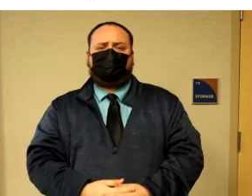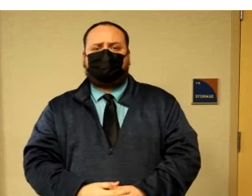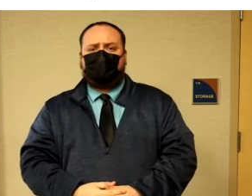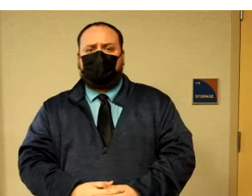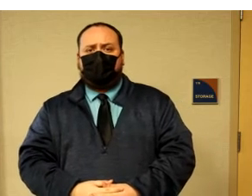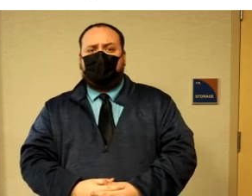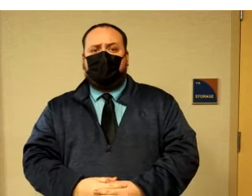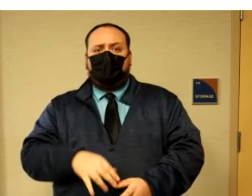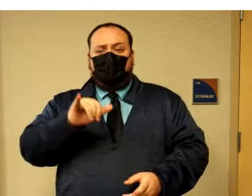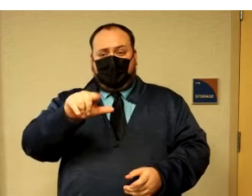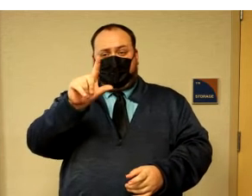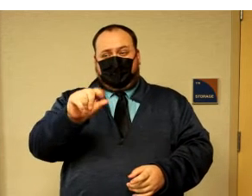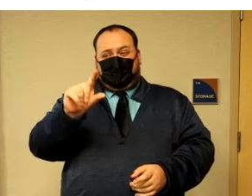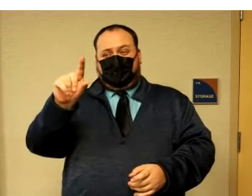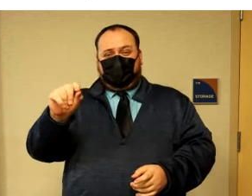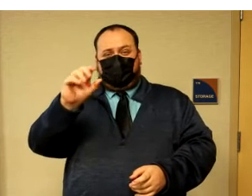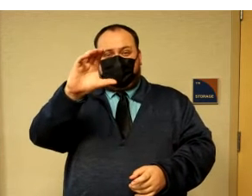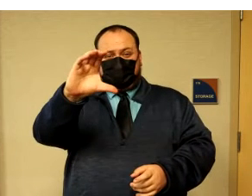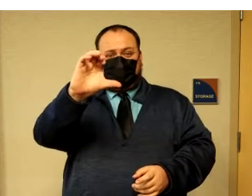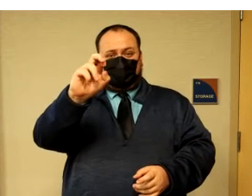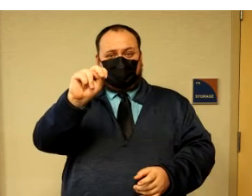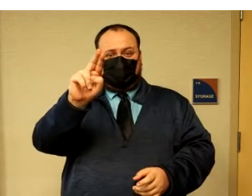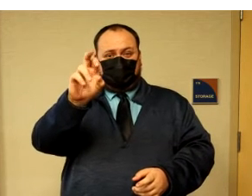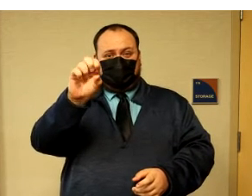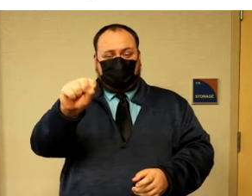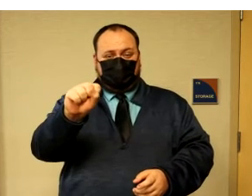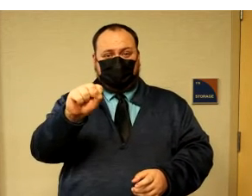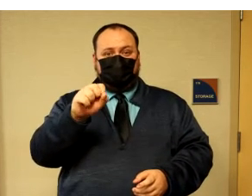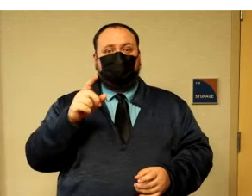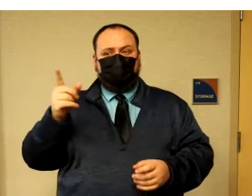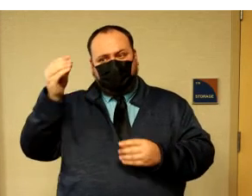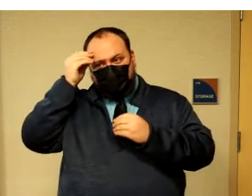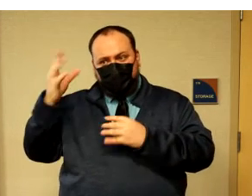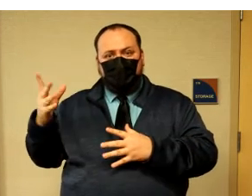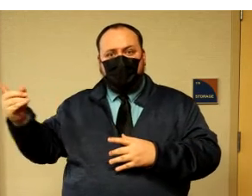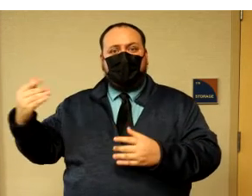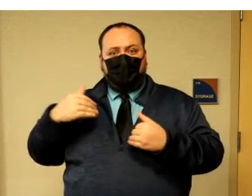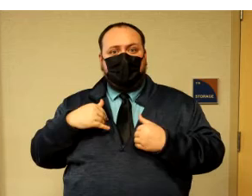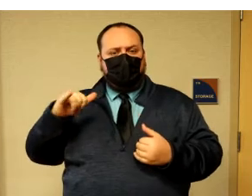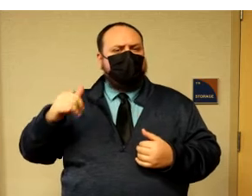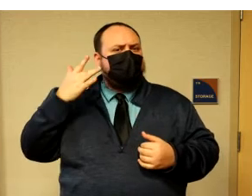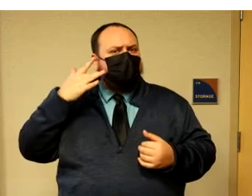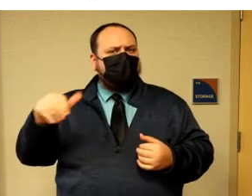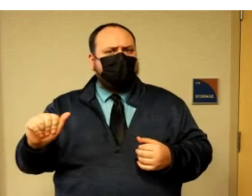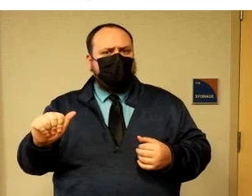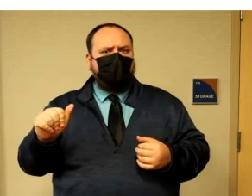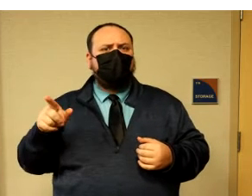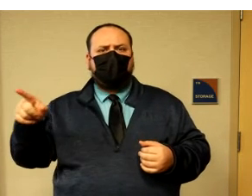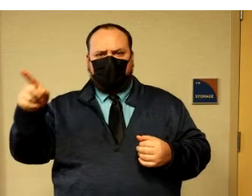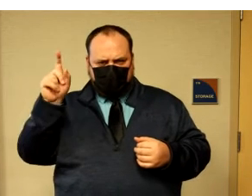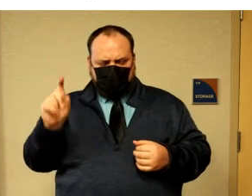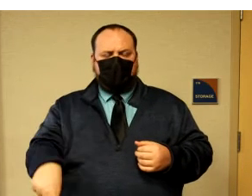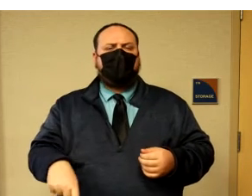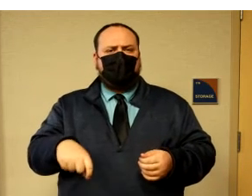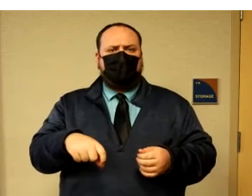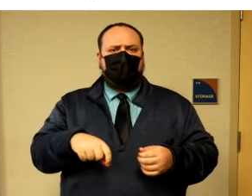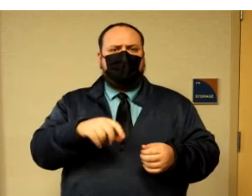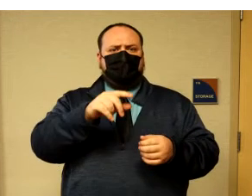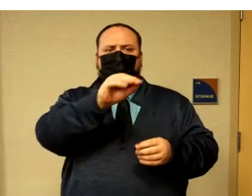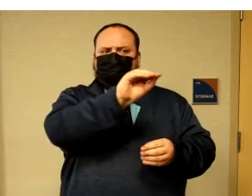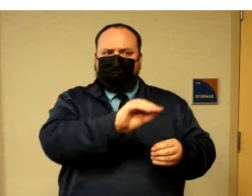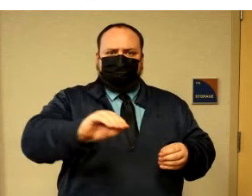The 2020 census data ensure that California readjusted prisoners,